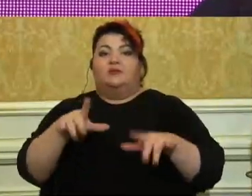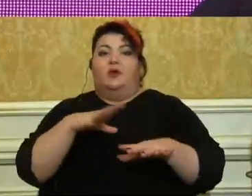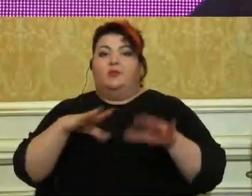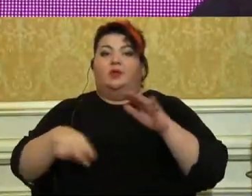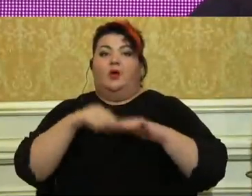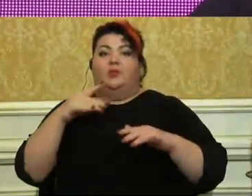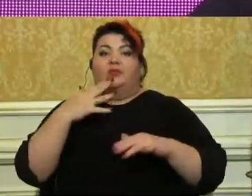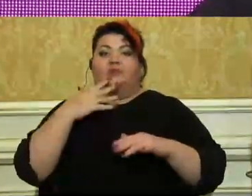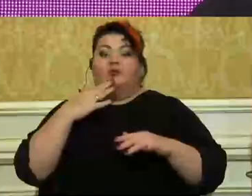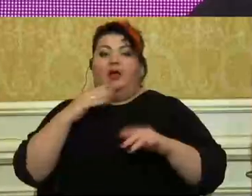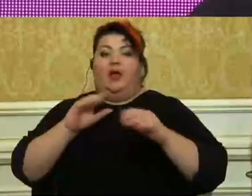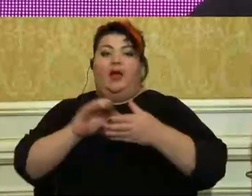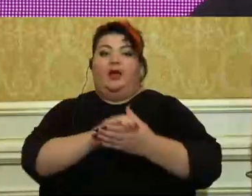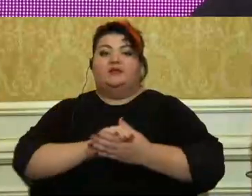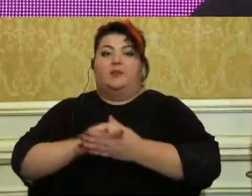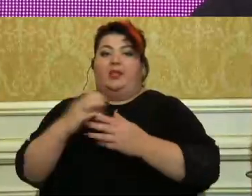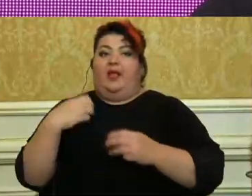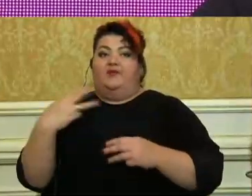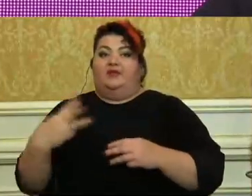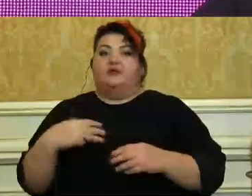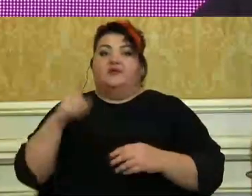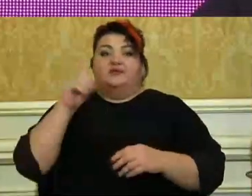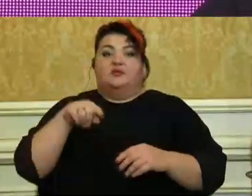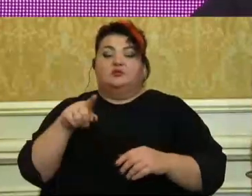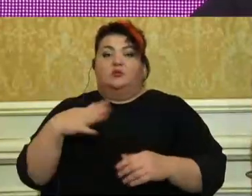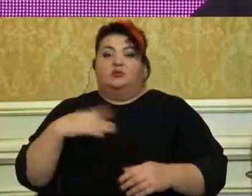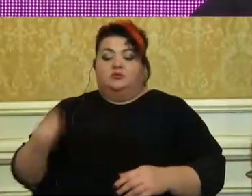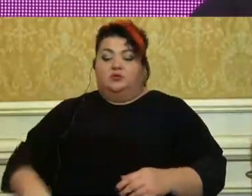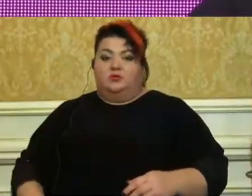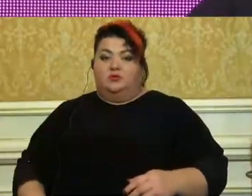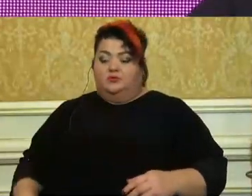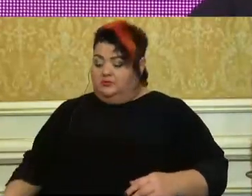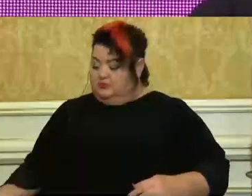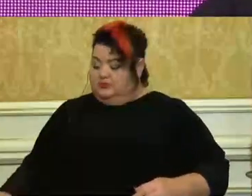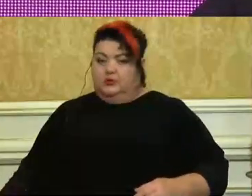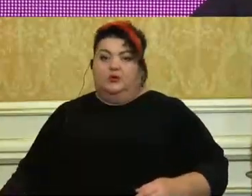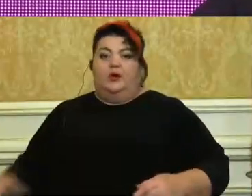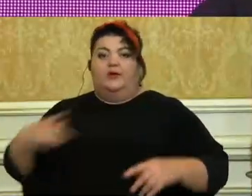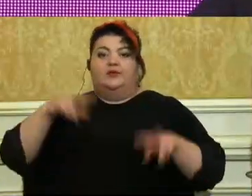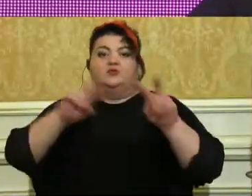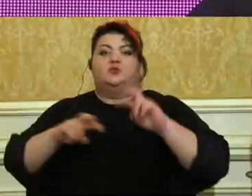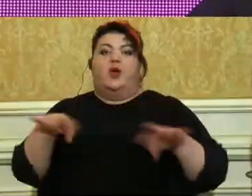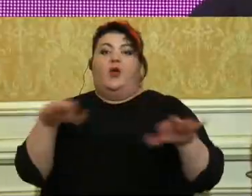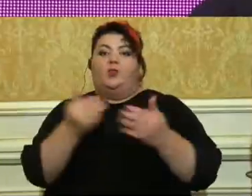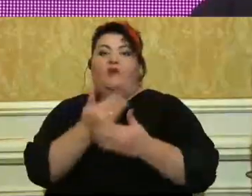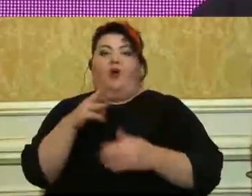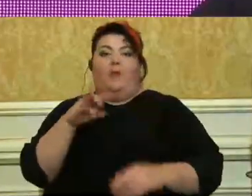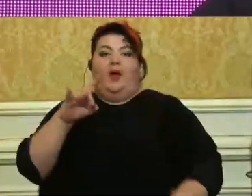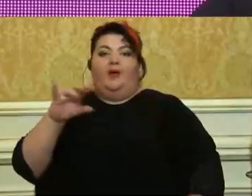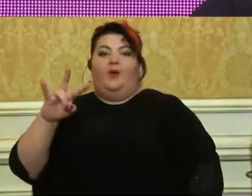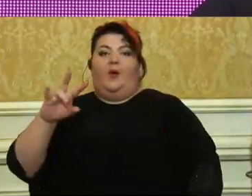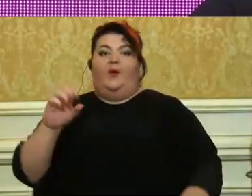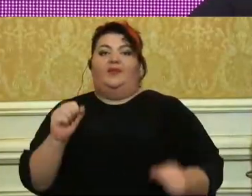of Parliament, Vice President of the Foreign Affairs Commission. If she was chosen of the National Assembly of France, so we're just looking for a new